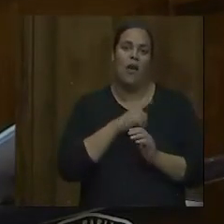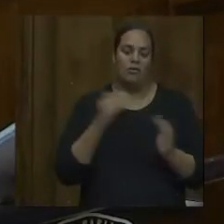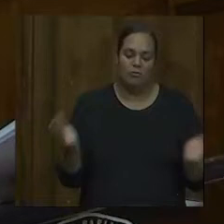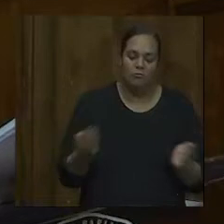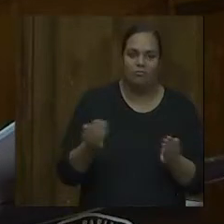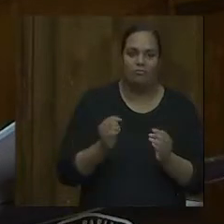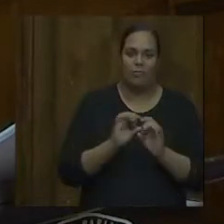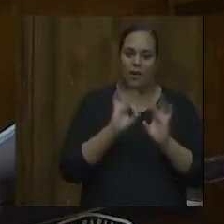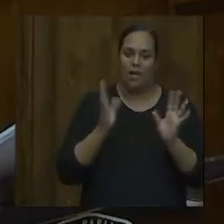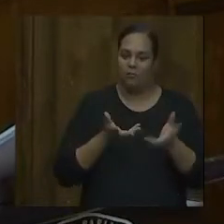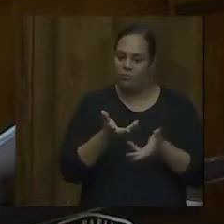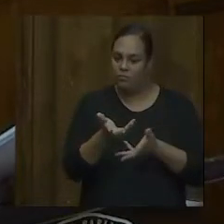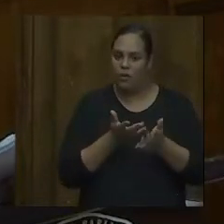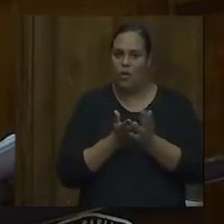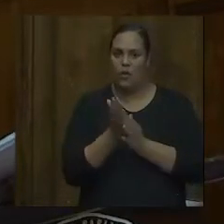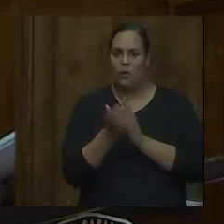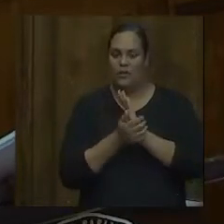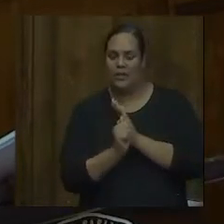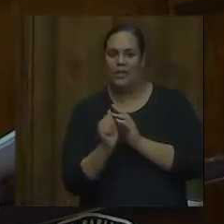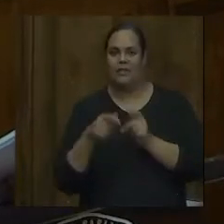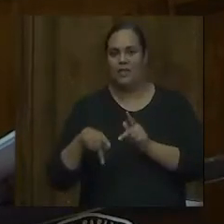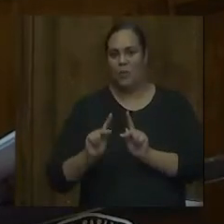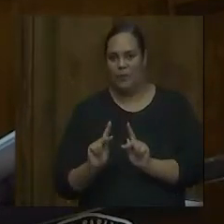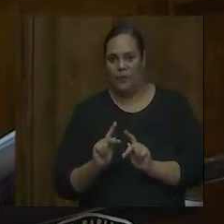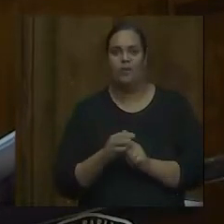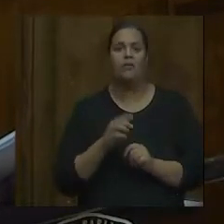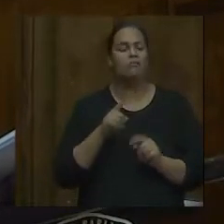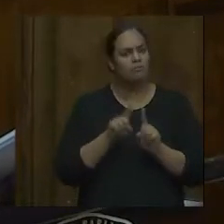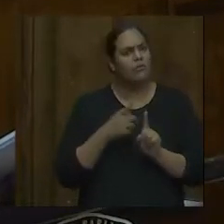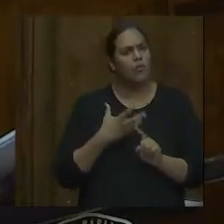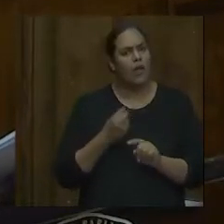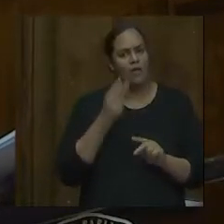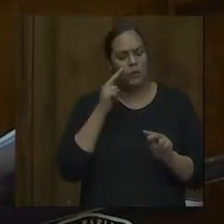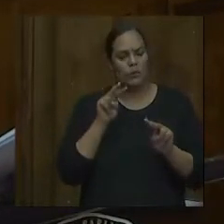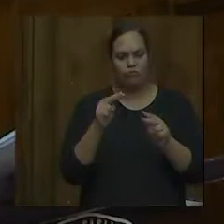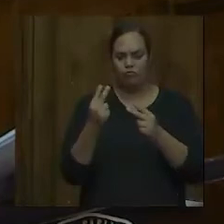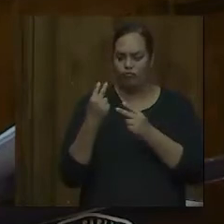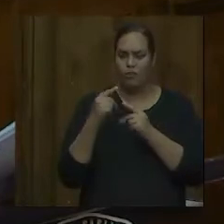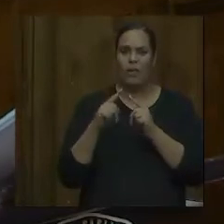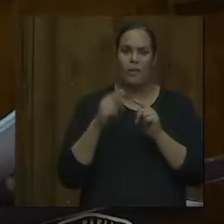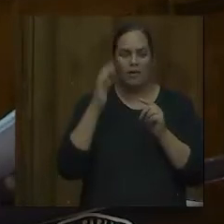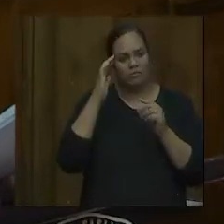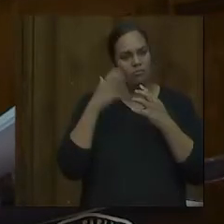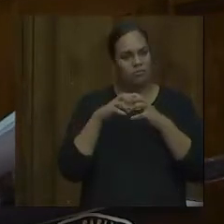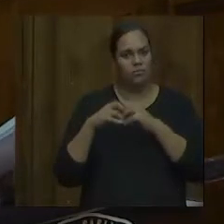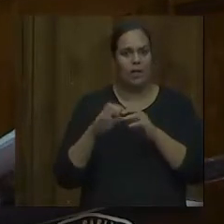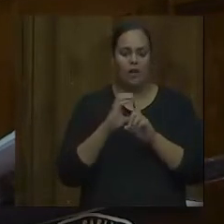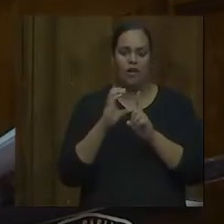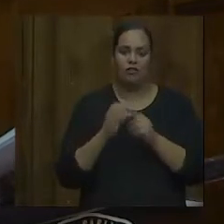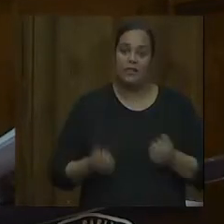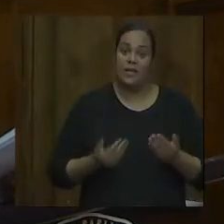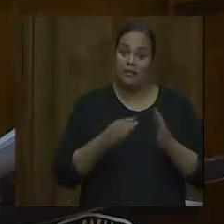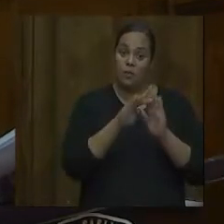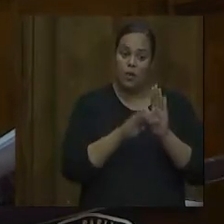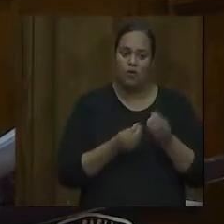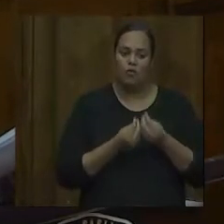encourage collaborations to expand skills and opportunities. We have also reviewed and reconsidered cultural services and programs